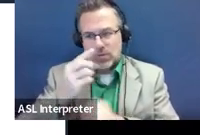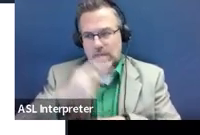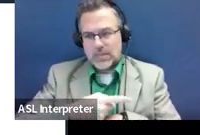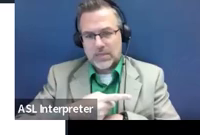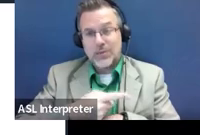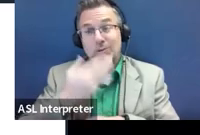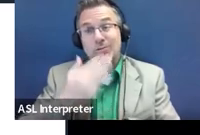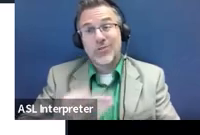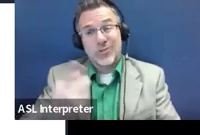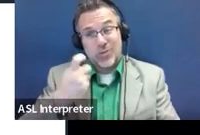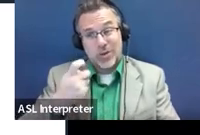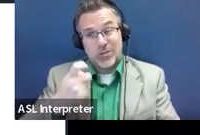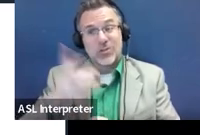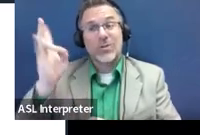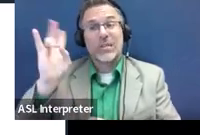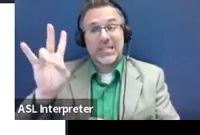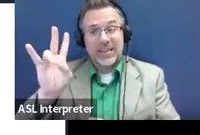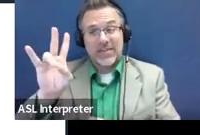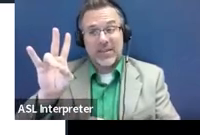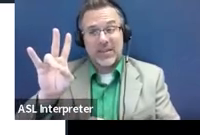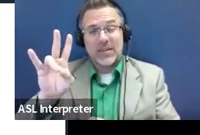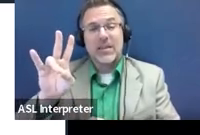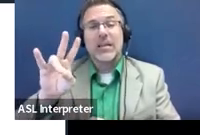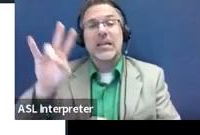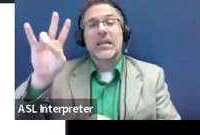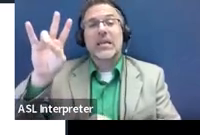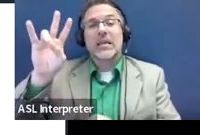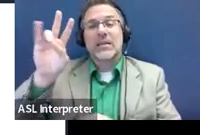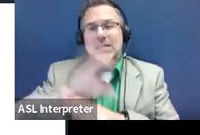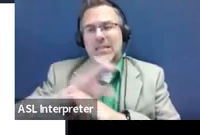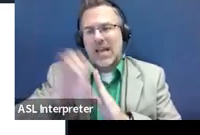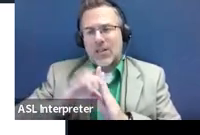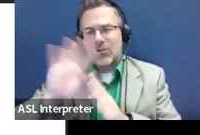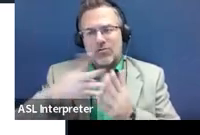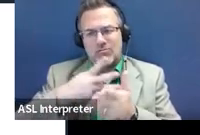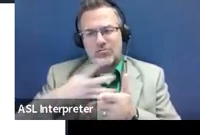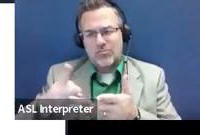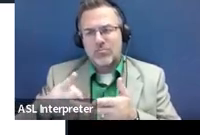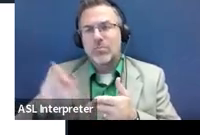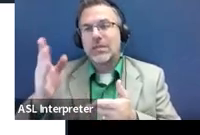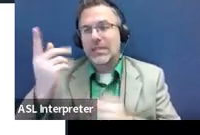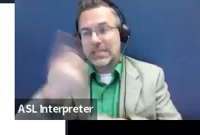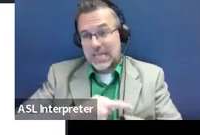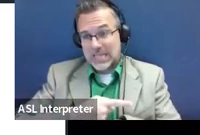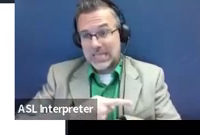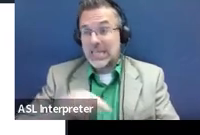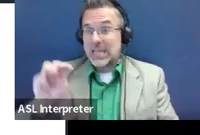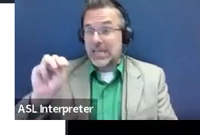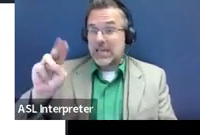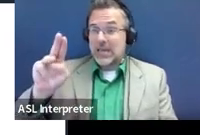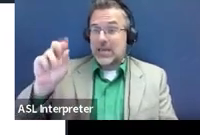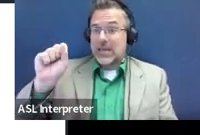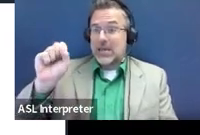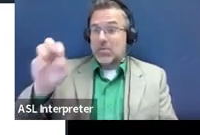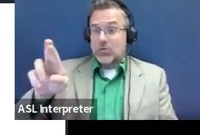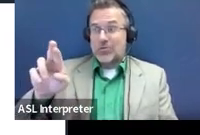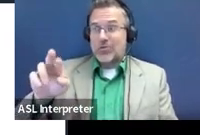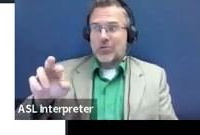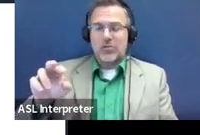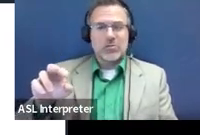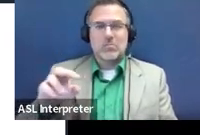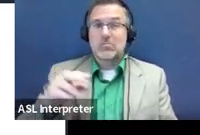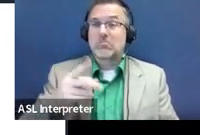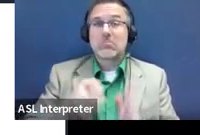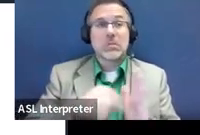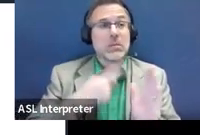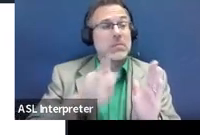That's a good question, because in Muser especially, calendar days and school days are back and forth.